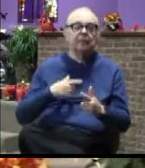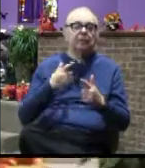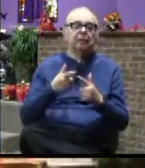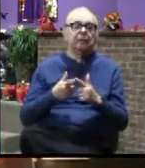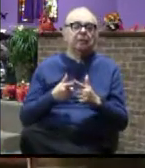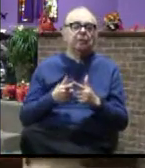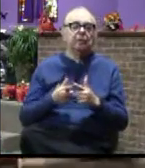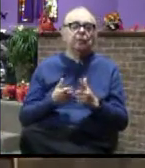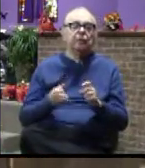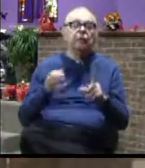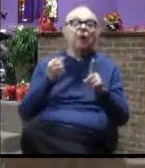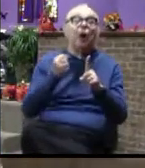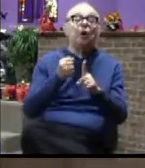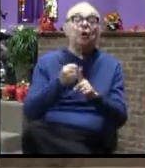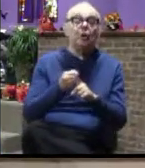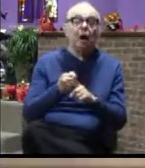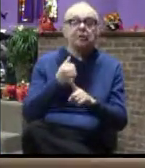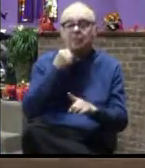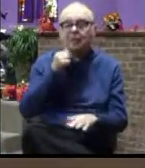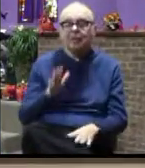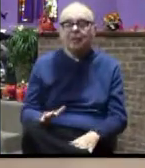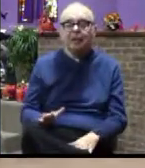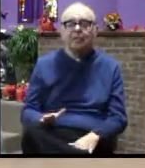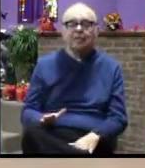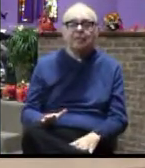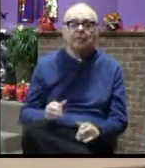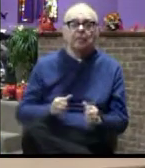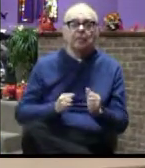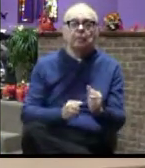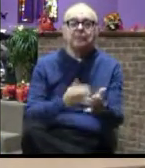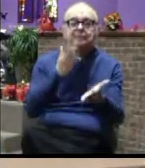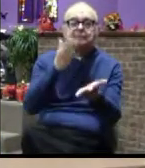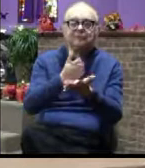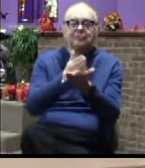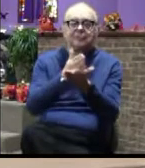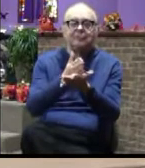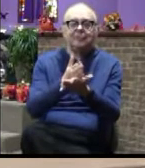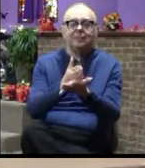And then when you caught her, the pursuit stopped.